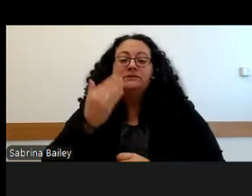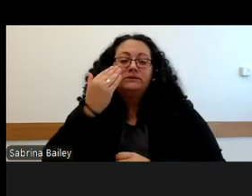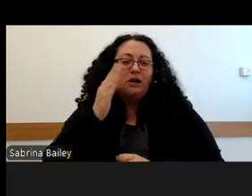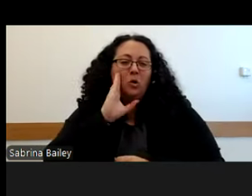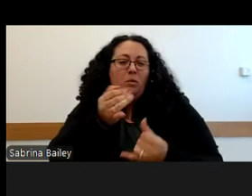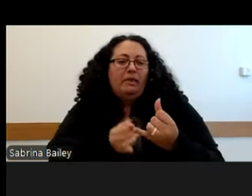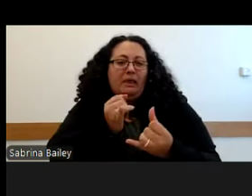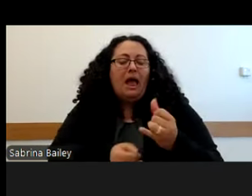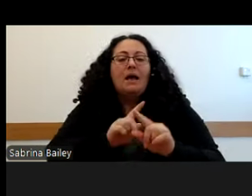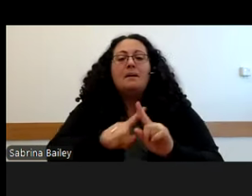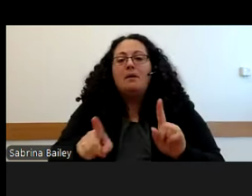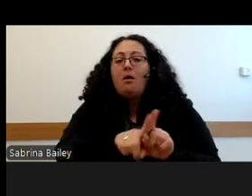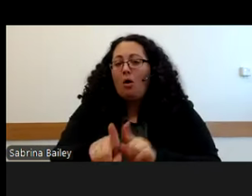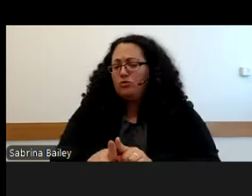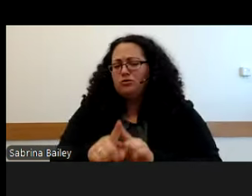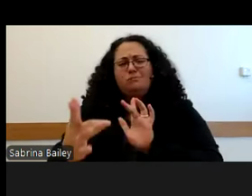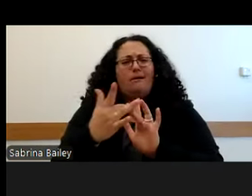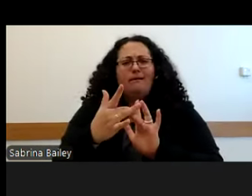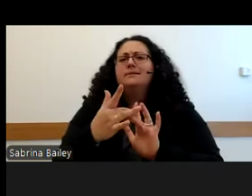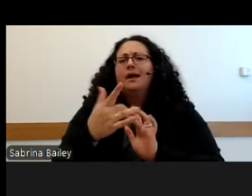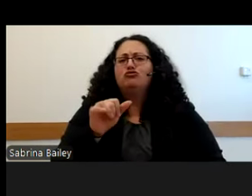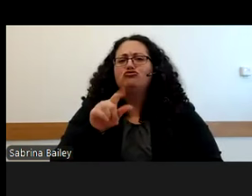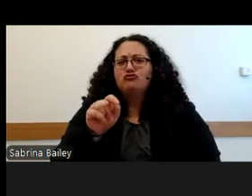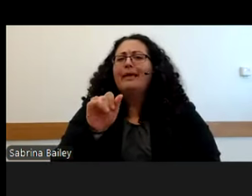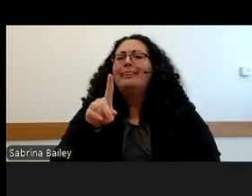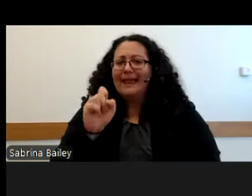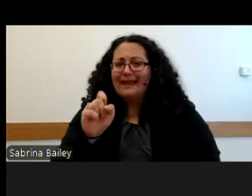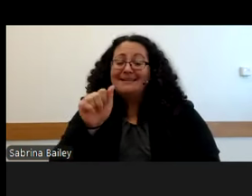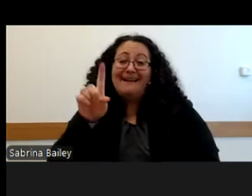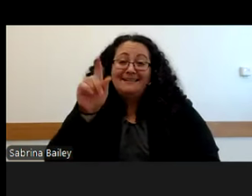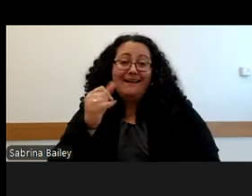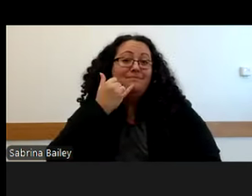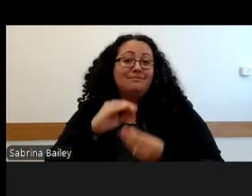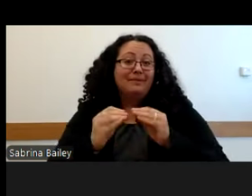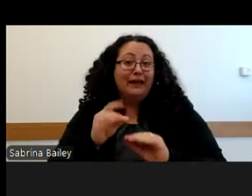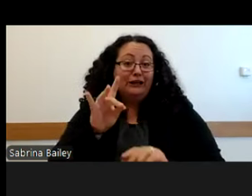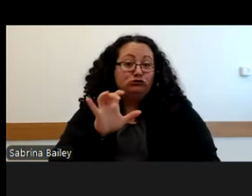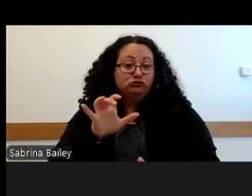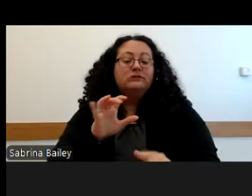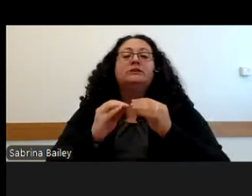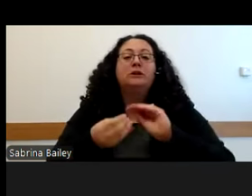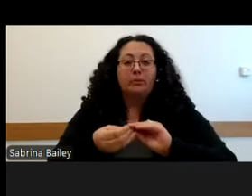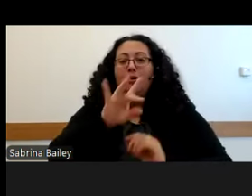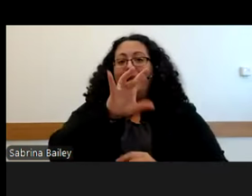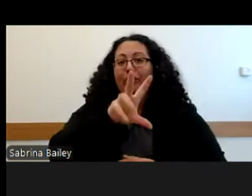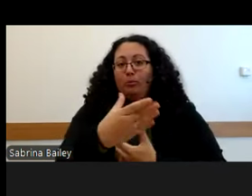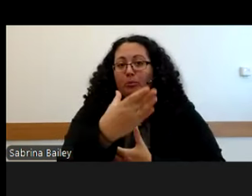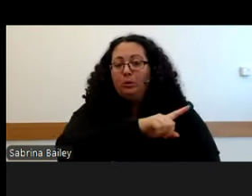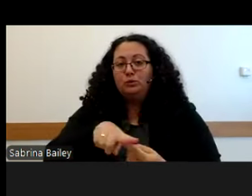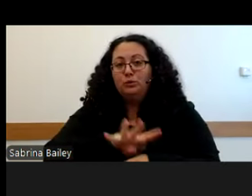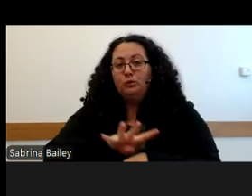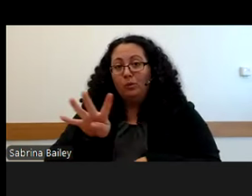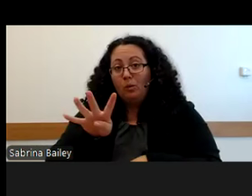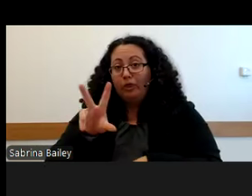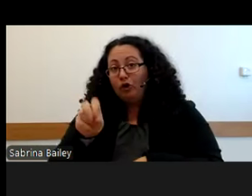the end of the session today, but also you can always contact the Great Lakes ADA Center. We have an 800 number. It's available from 8:30 a.m. to 4:30